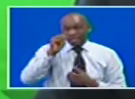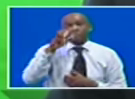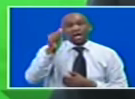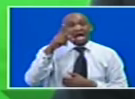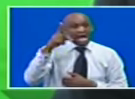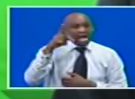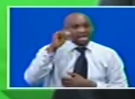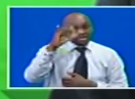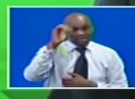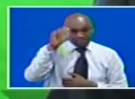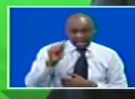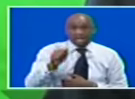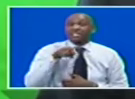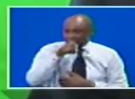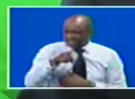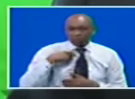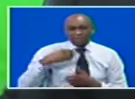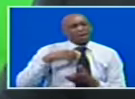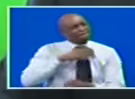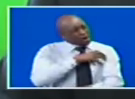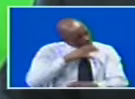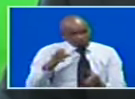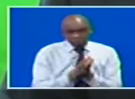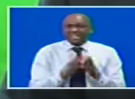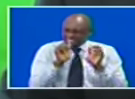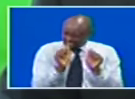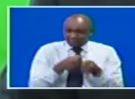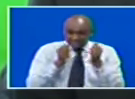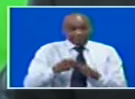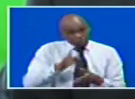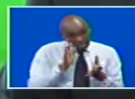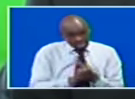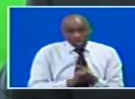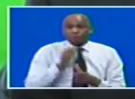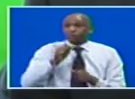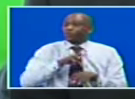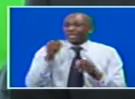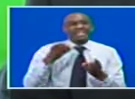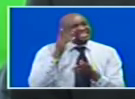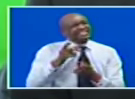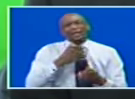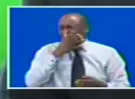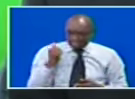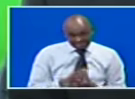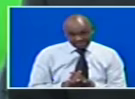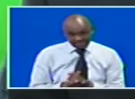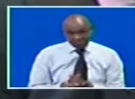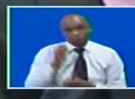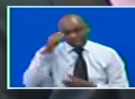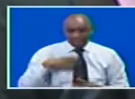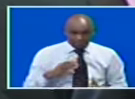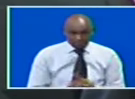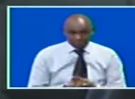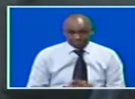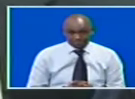undoubtedly going to be one of the most powerful savings vehicles you'll find anywhere in Kenya for Kenyans. So